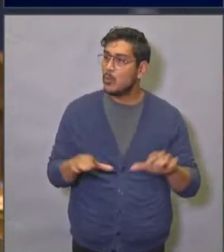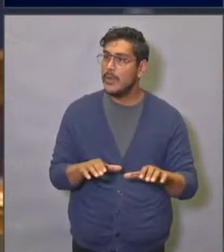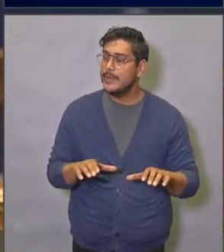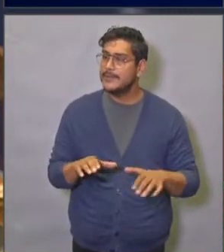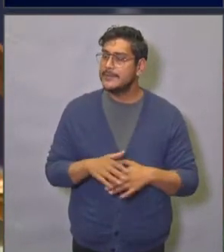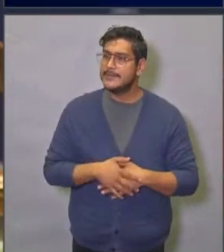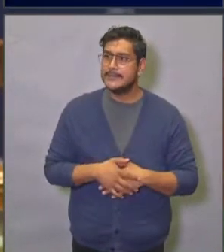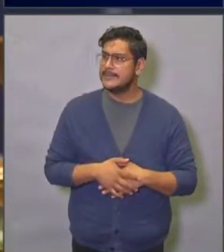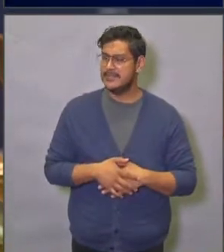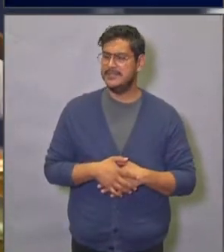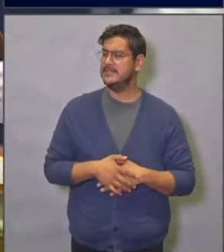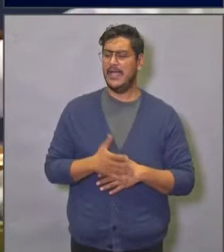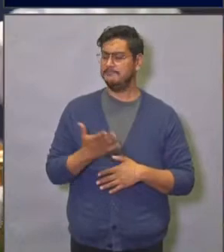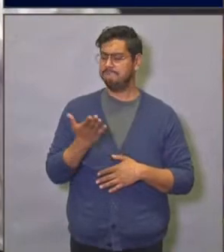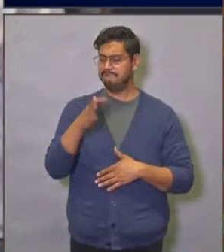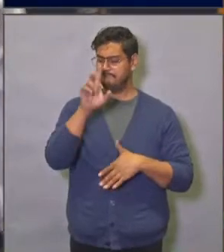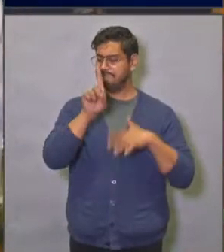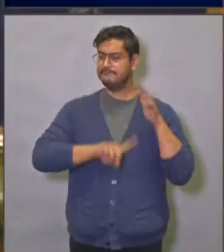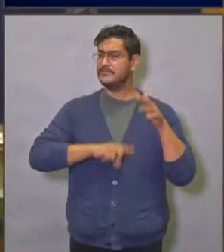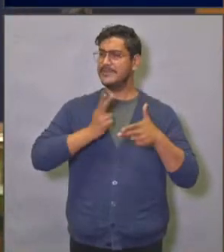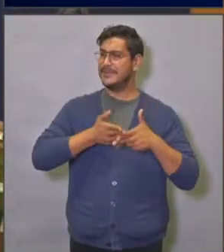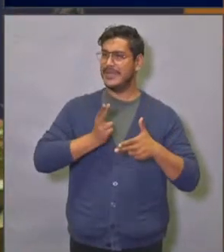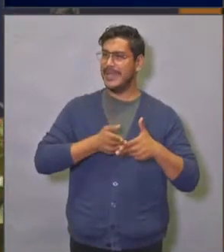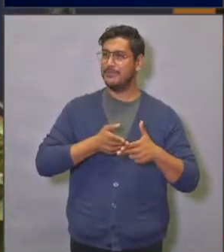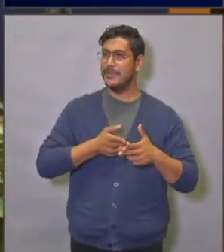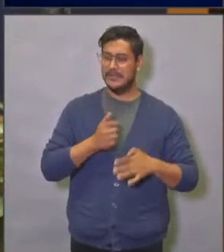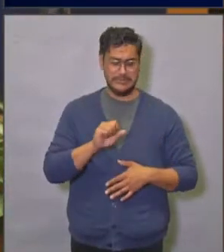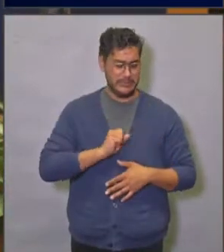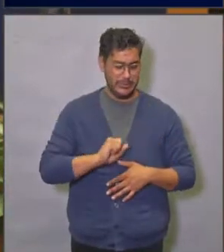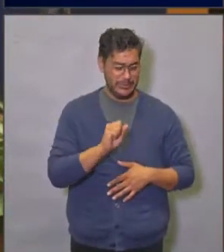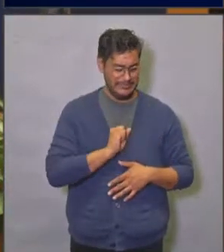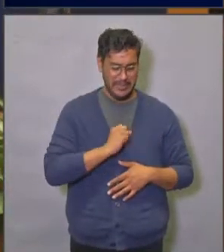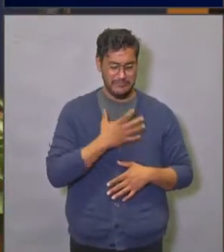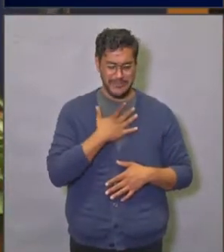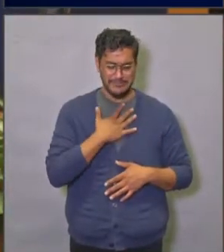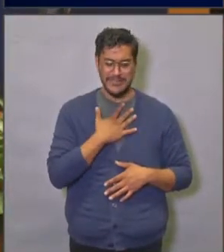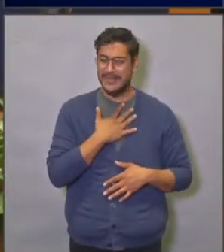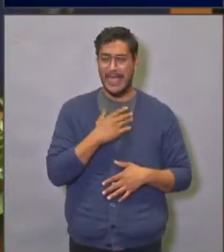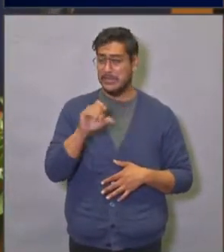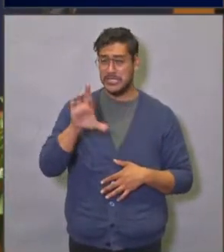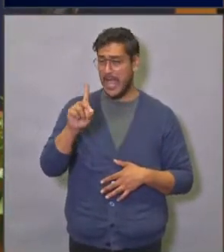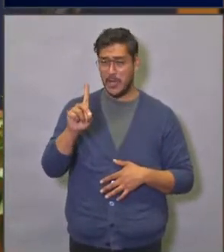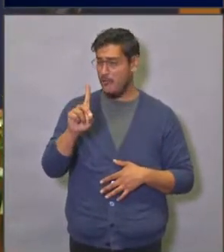Excuse me, I'm still trying to get the names on that. Excuse me, I just choked. It's not COVID.